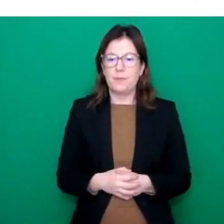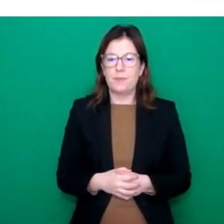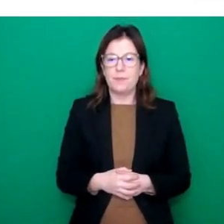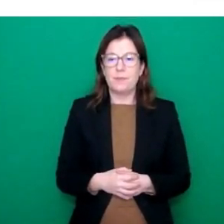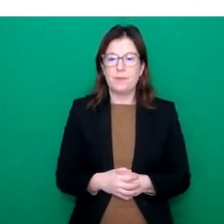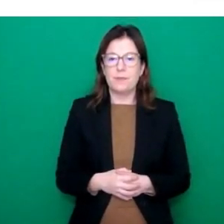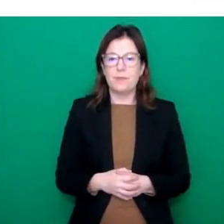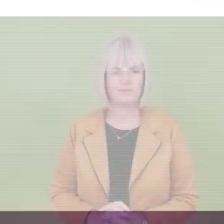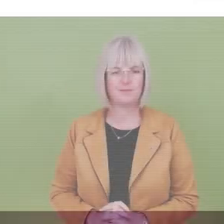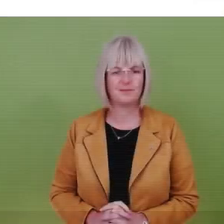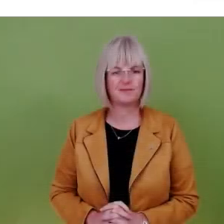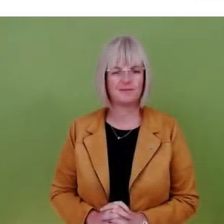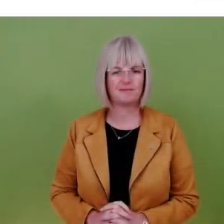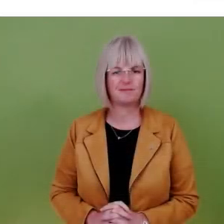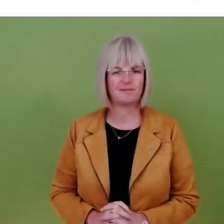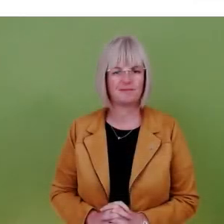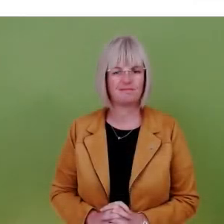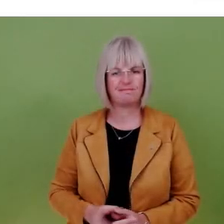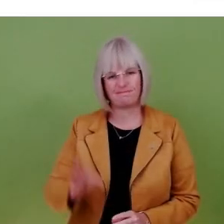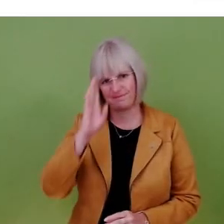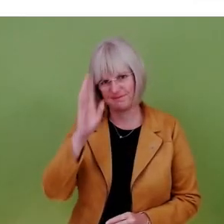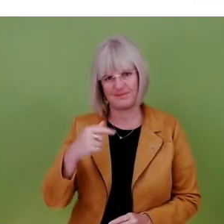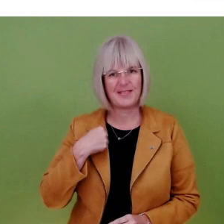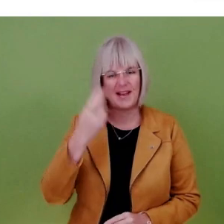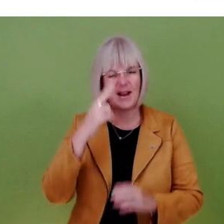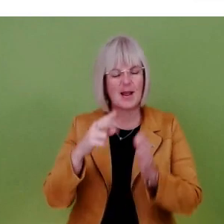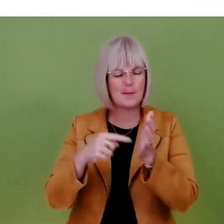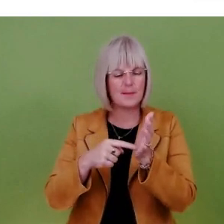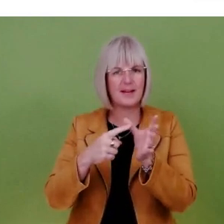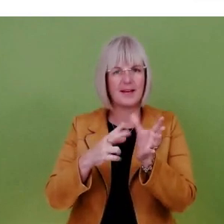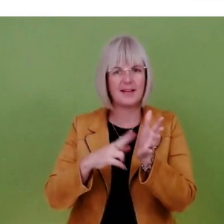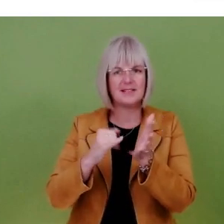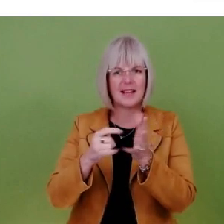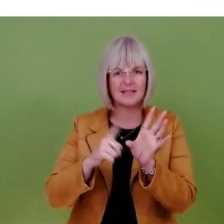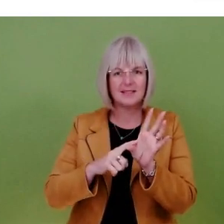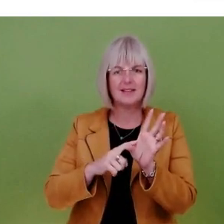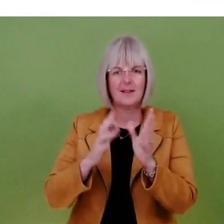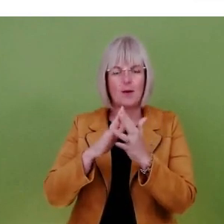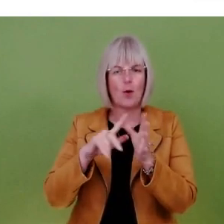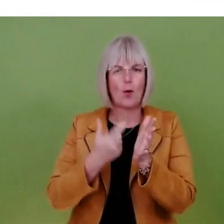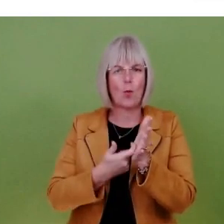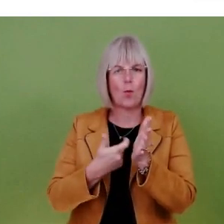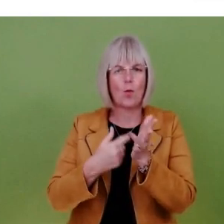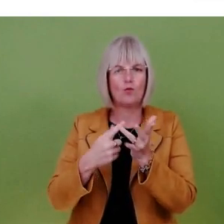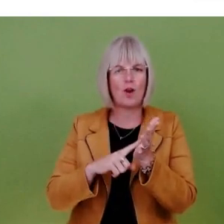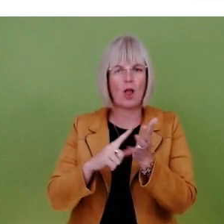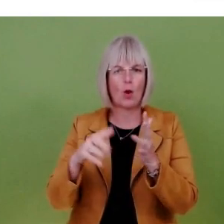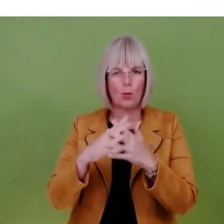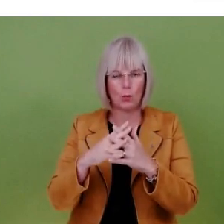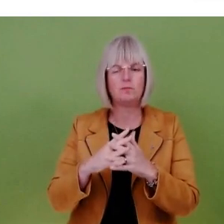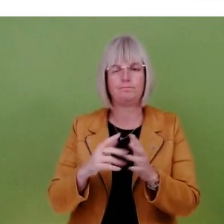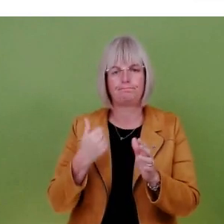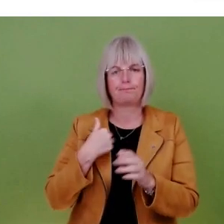Hello, my name is Tansy Warrilow. I trained as a clinical psychologist, and I now work part of the week